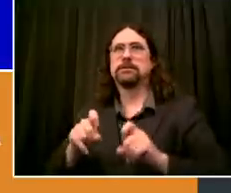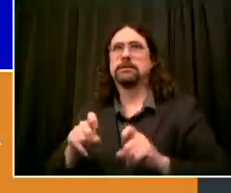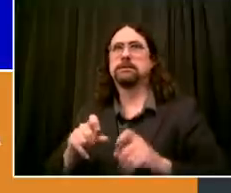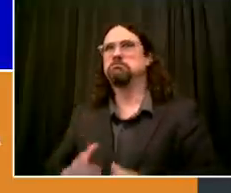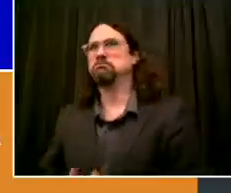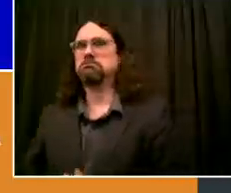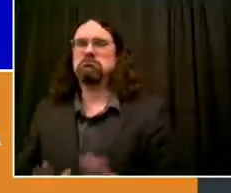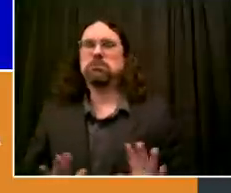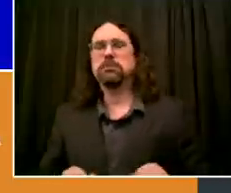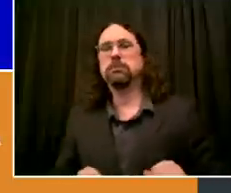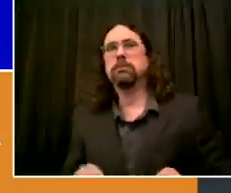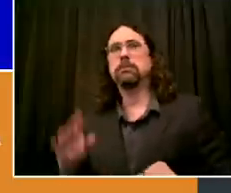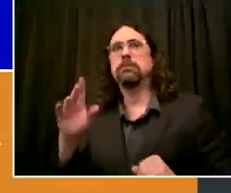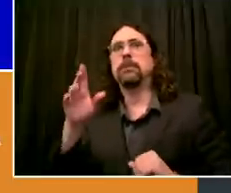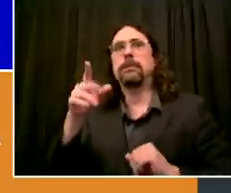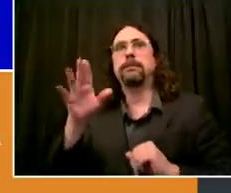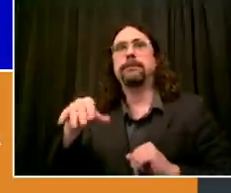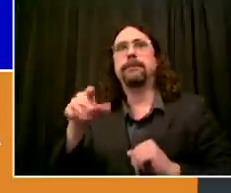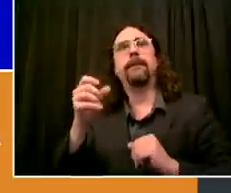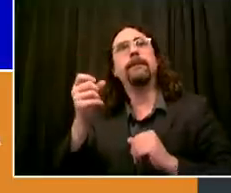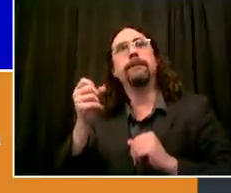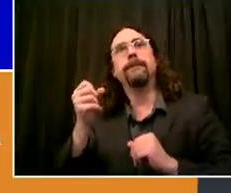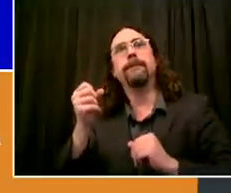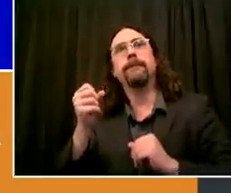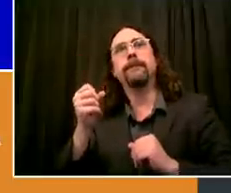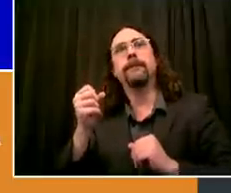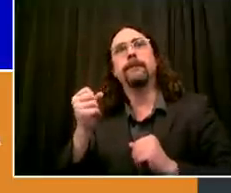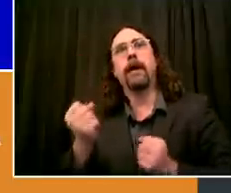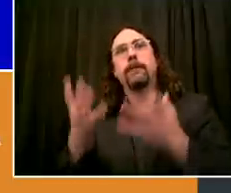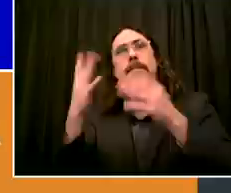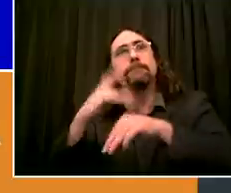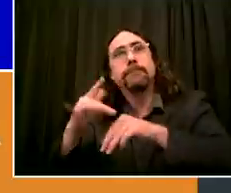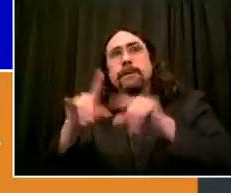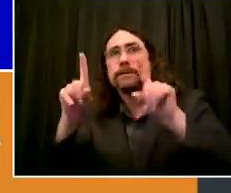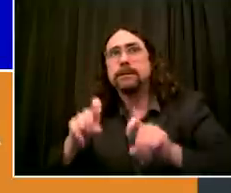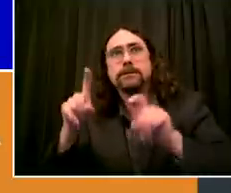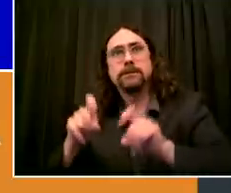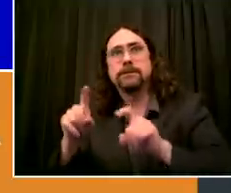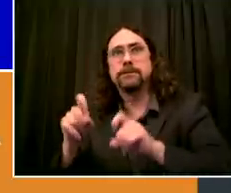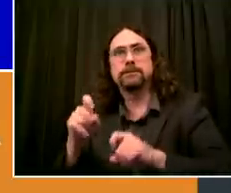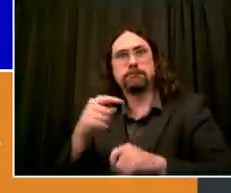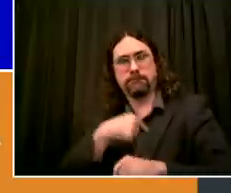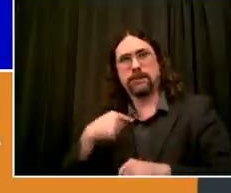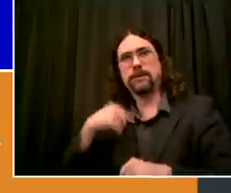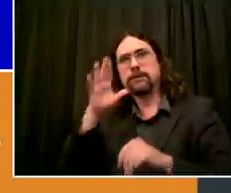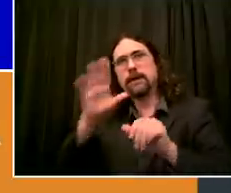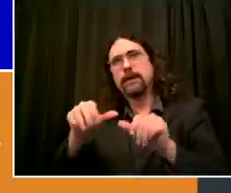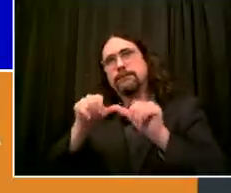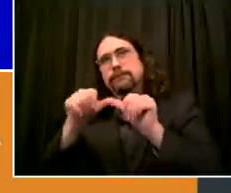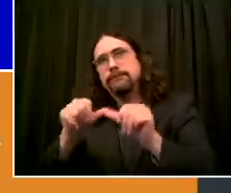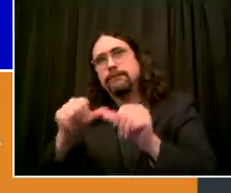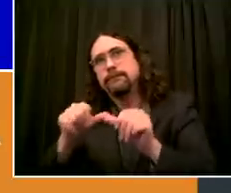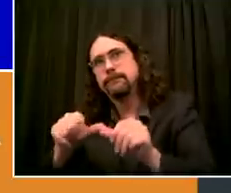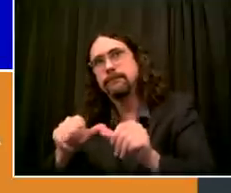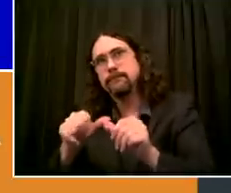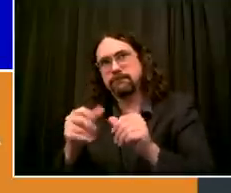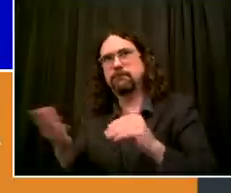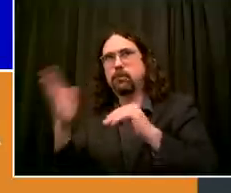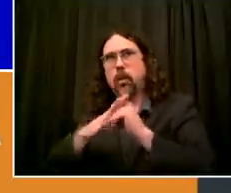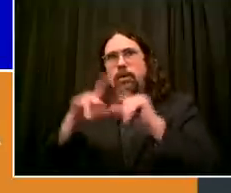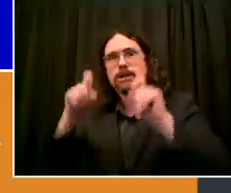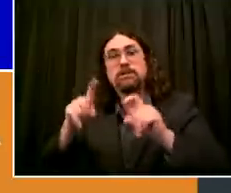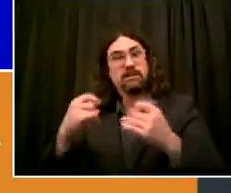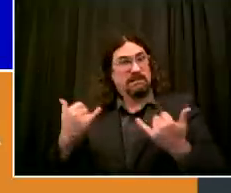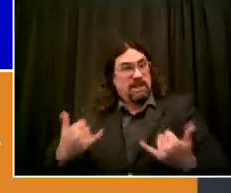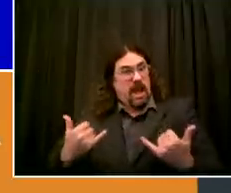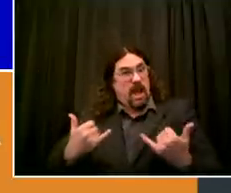imagination, but it's going to keep growing. We're coming up now towards about 30,000 tests per day. I want us to get to 50,000 tests per day soon and